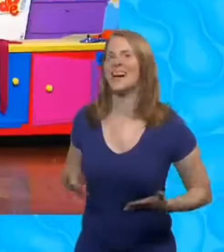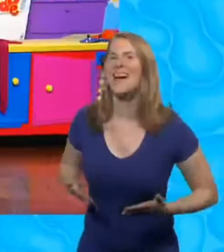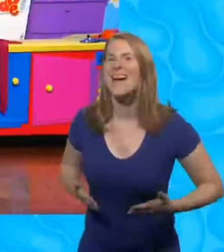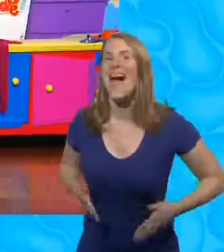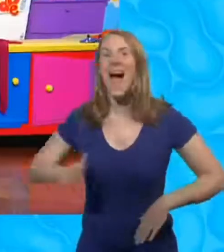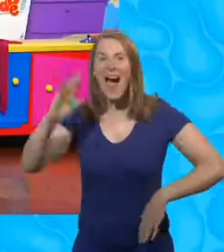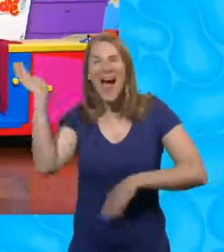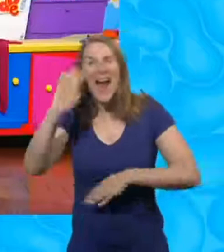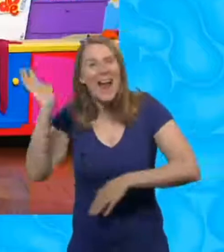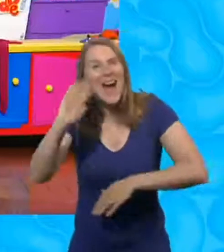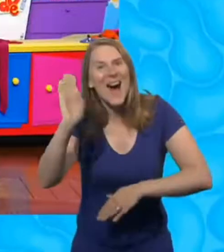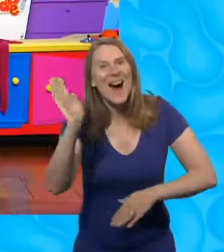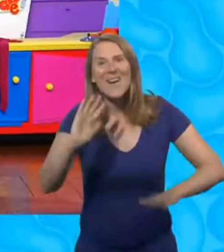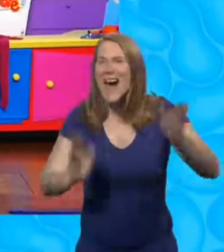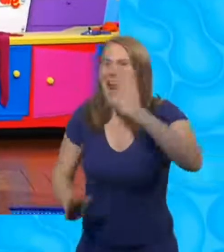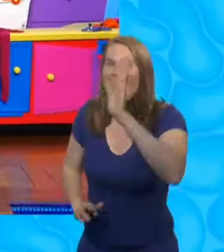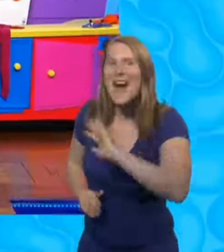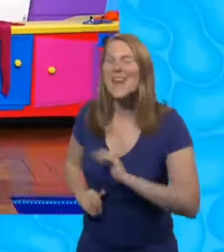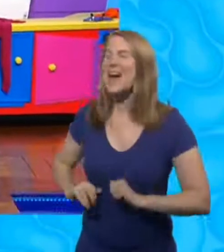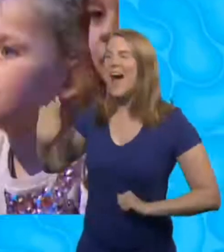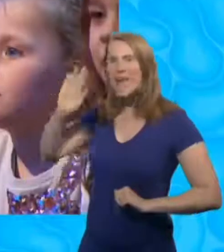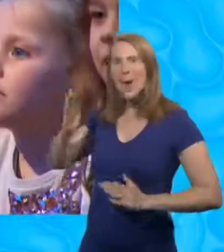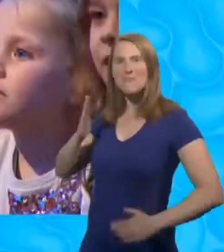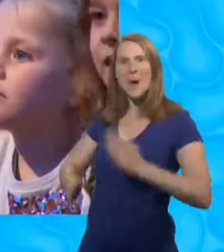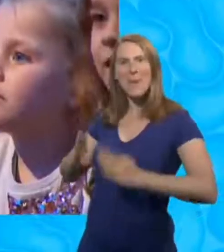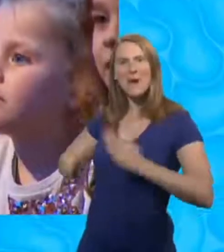Oh, well, hello, everybody.